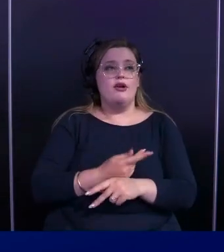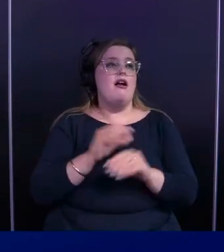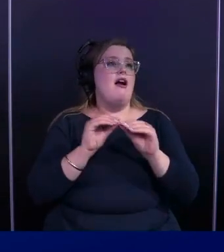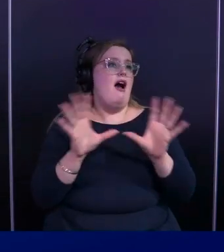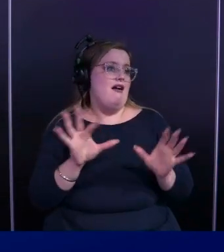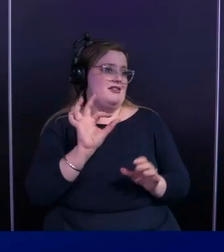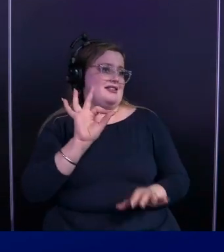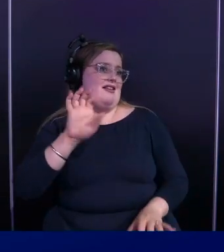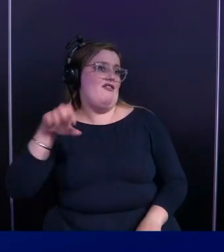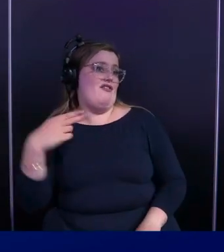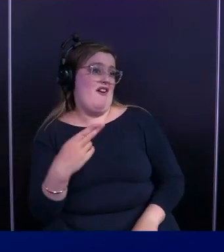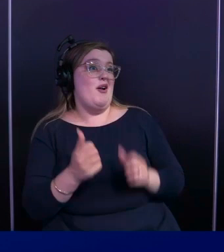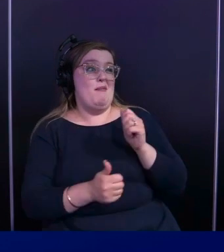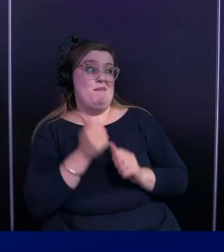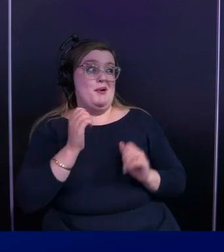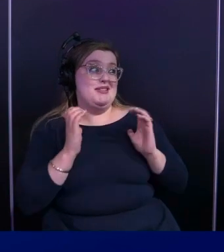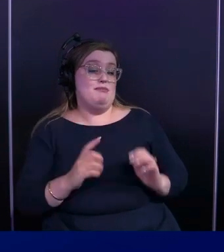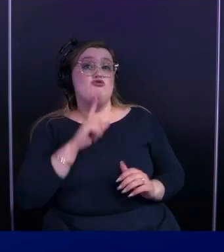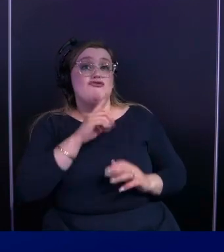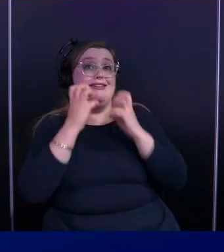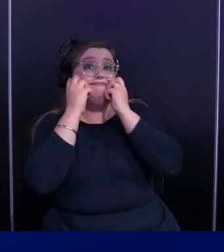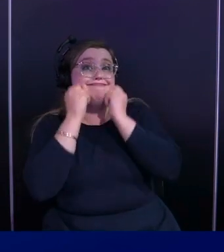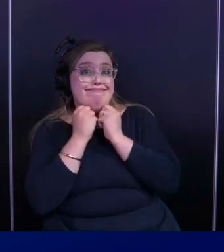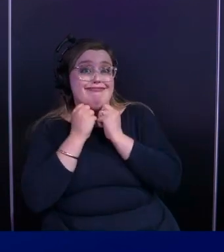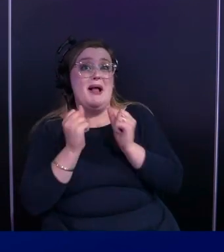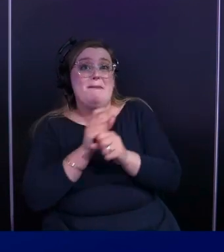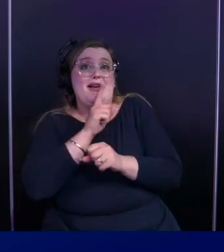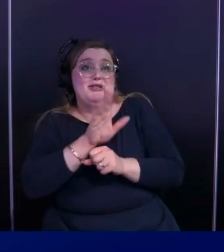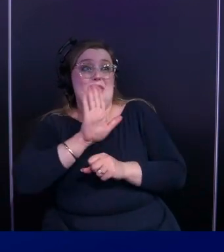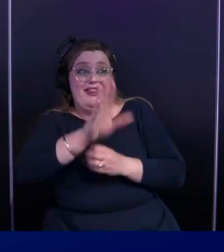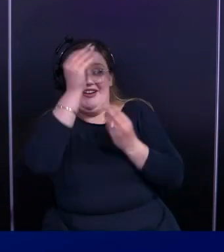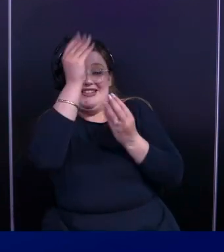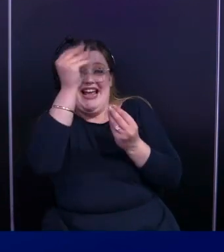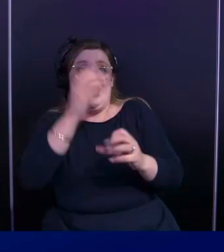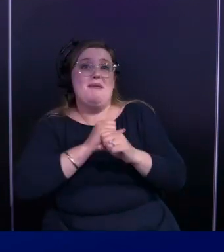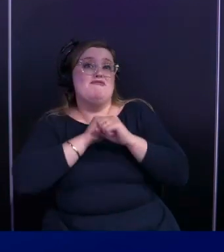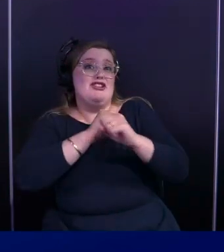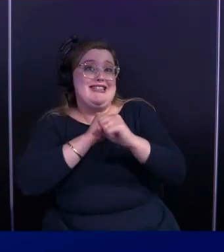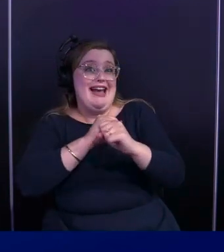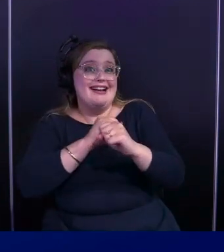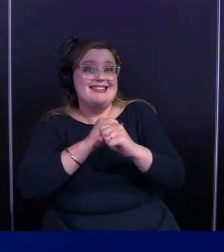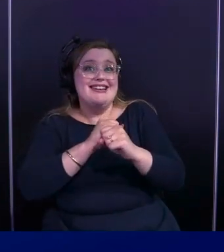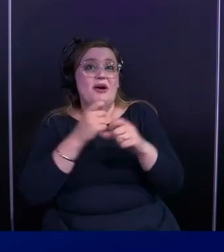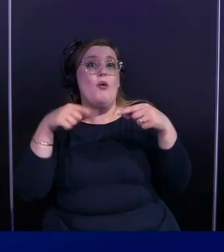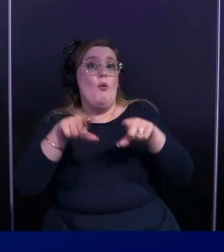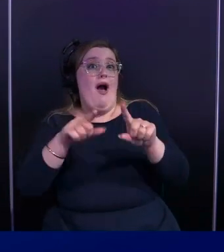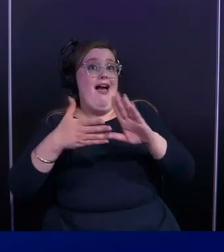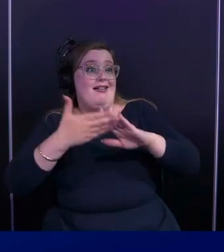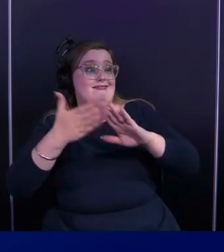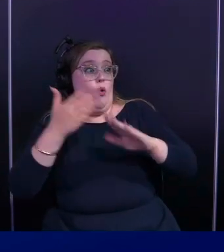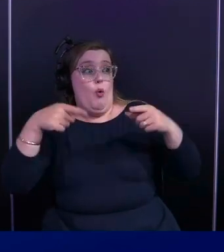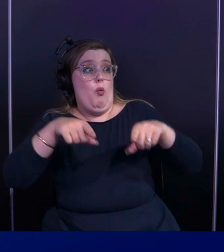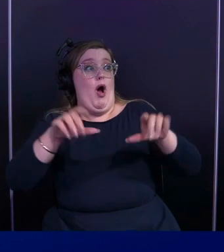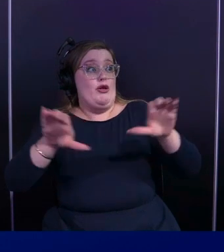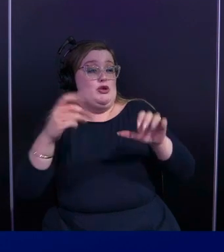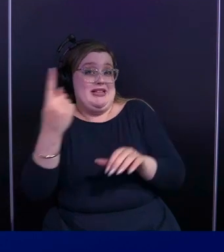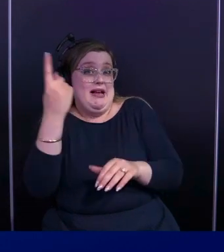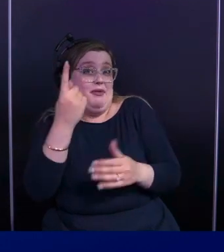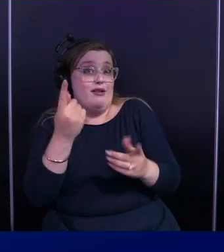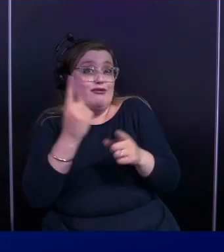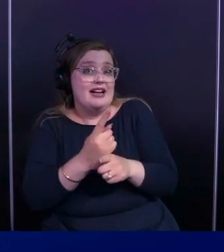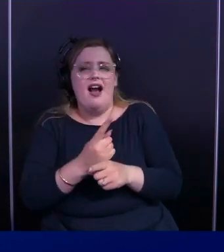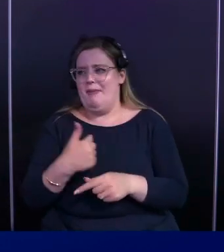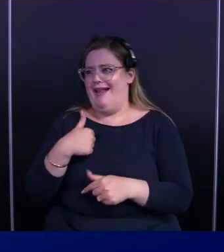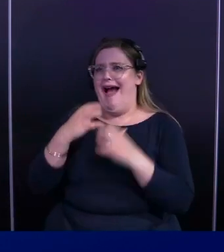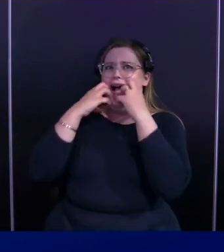most customers really care about, like making sure their data is protected while an operation or while they're doing something is happening here. I mean, I care about